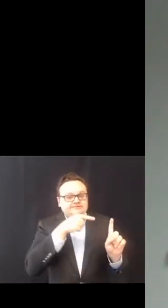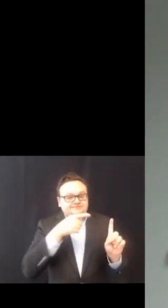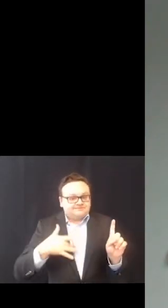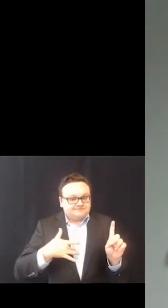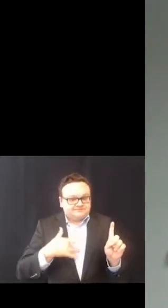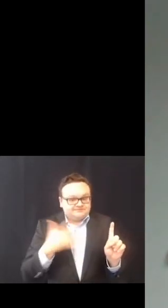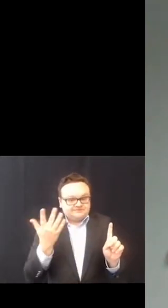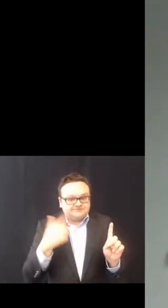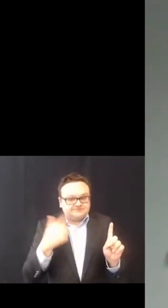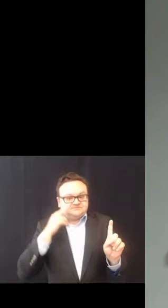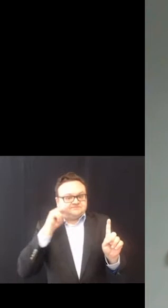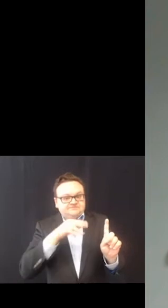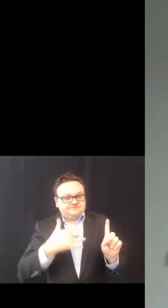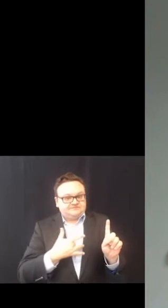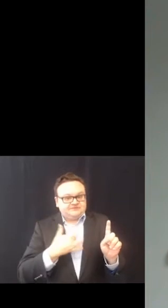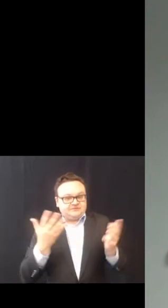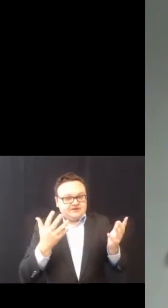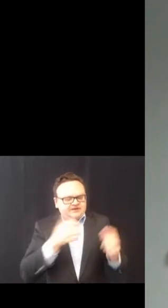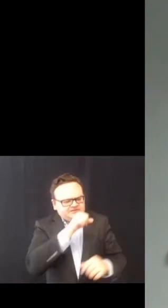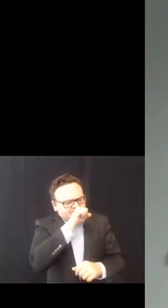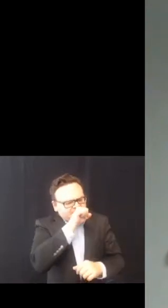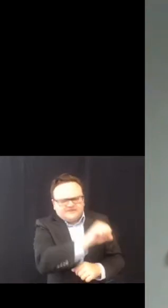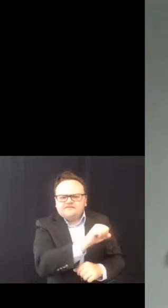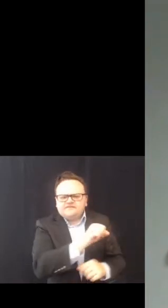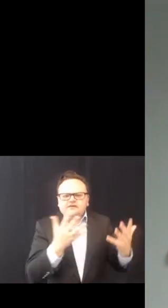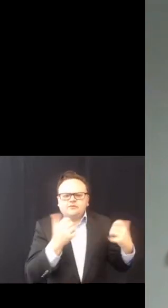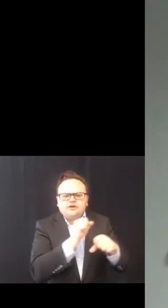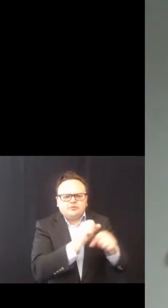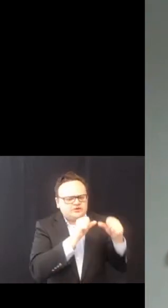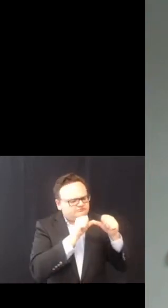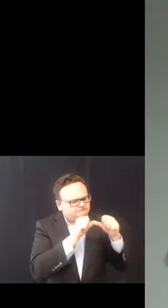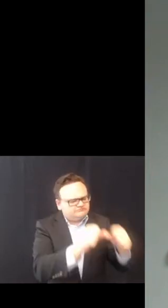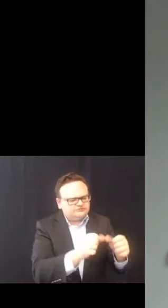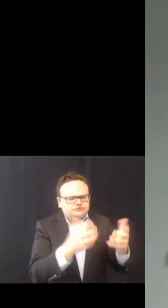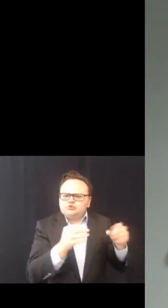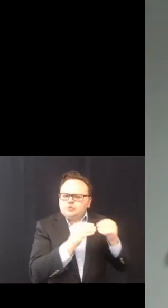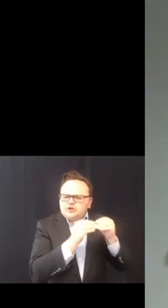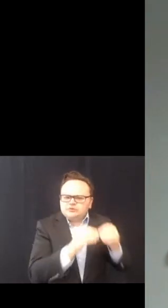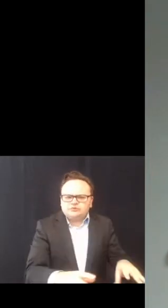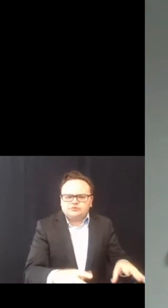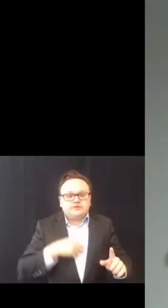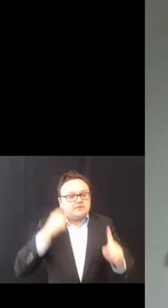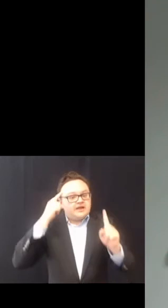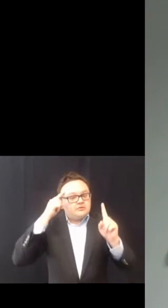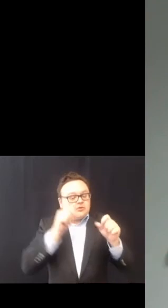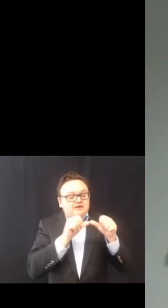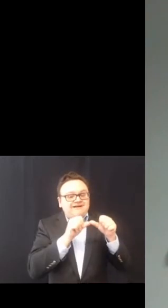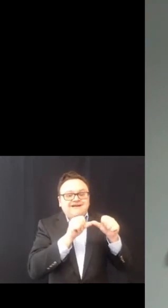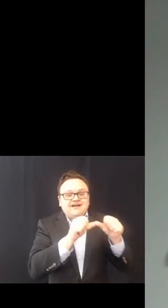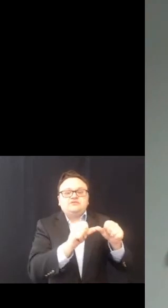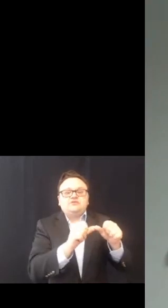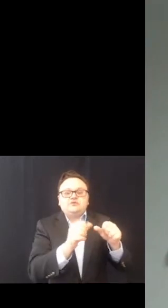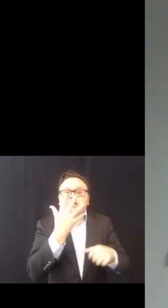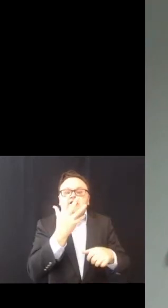do not want to lose it. I would like to work for 5 more years here. My